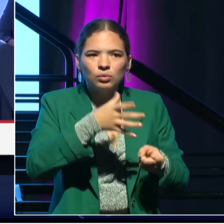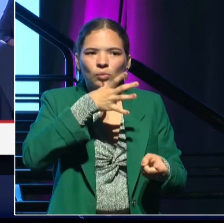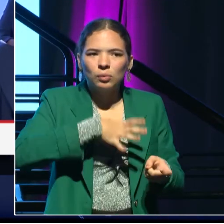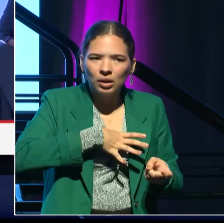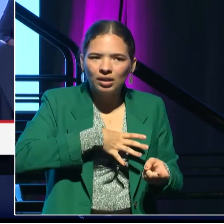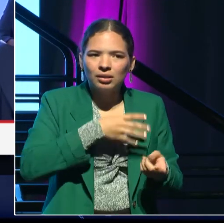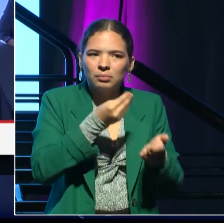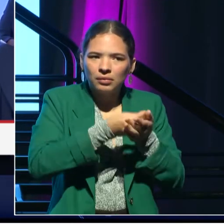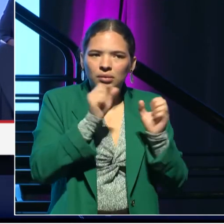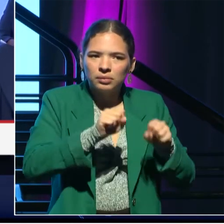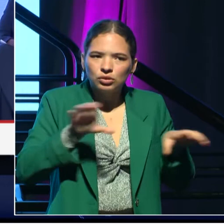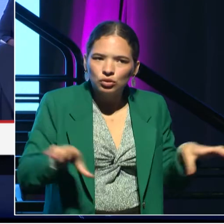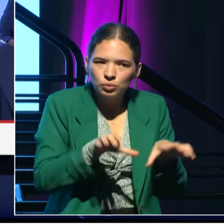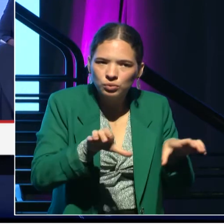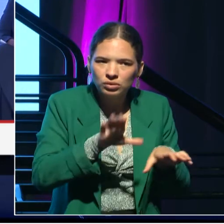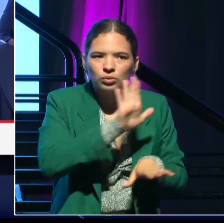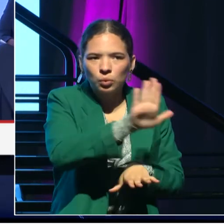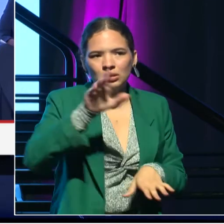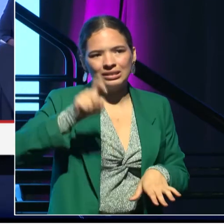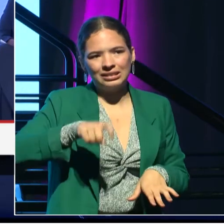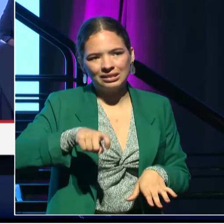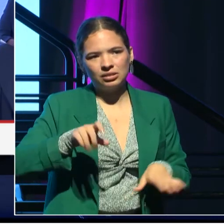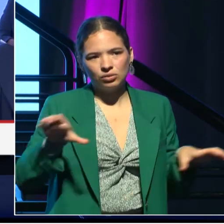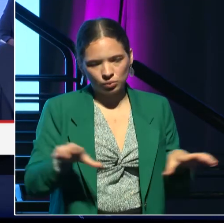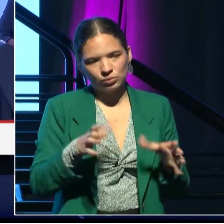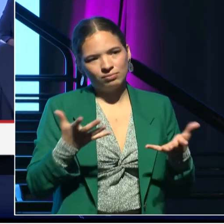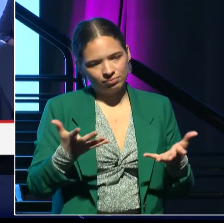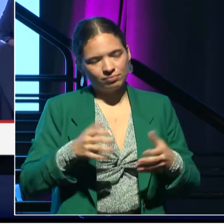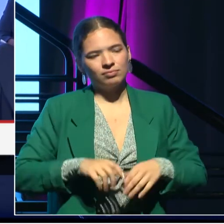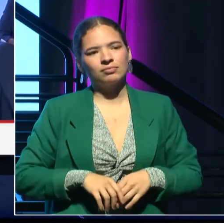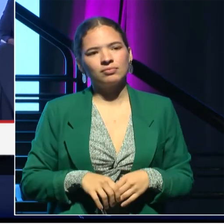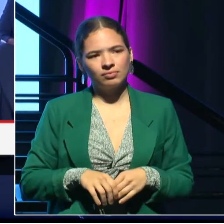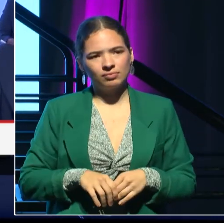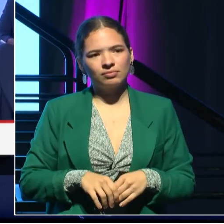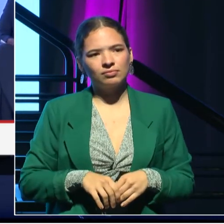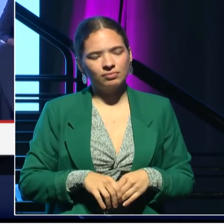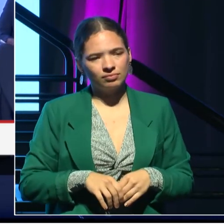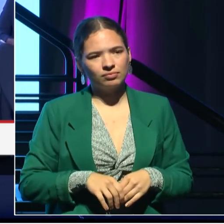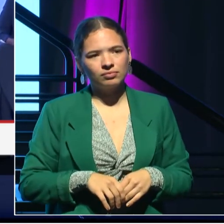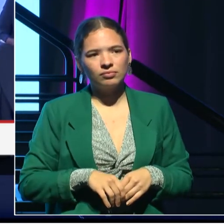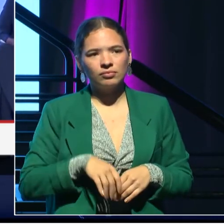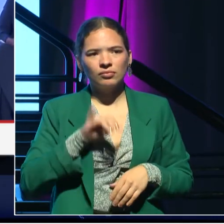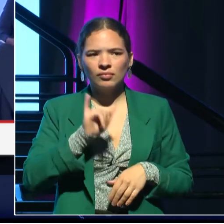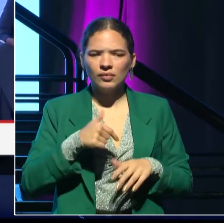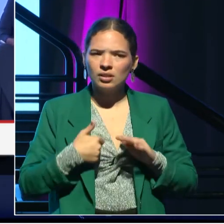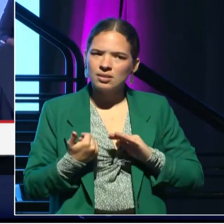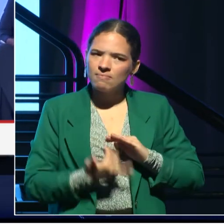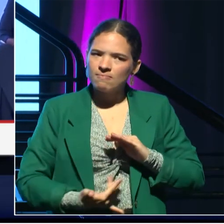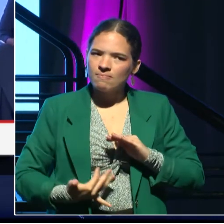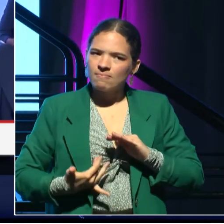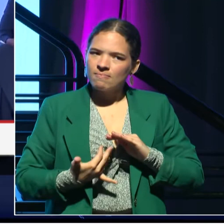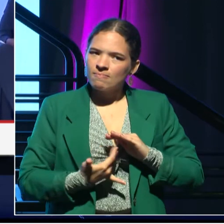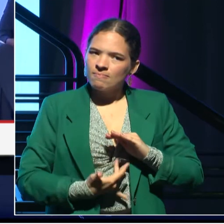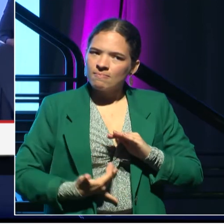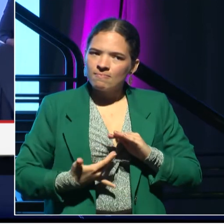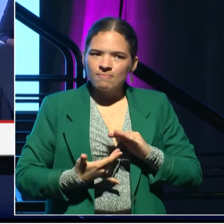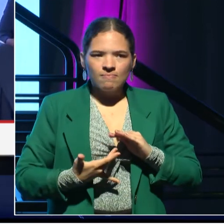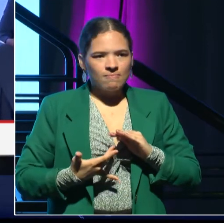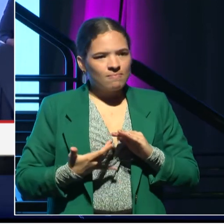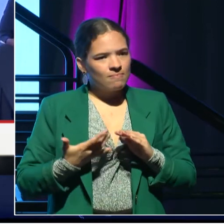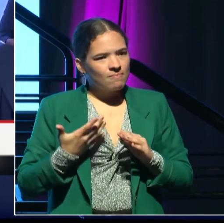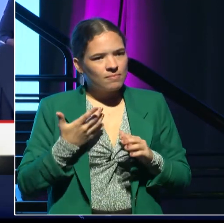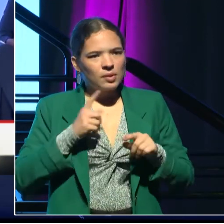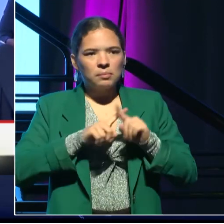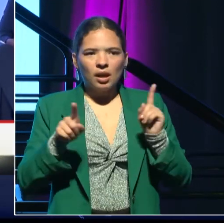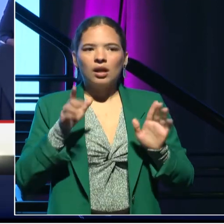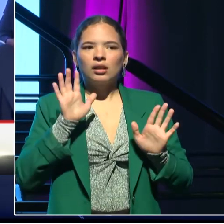bases, and also workforce development, it burns my grits when I see these. I know I'm from Jersey,